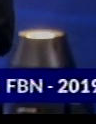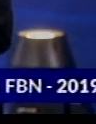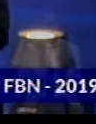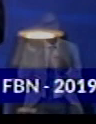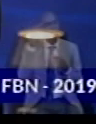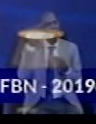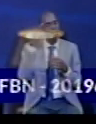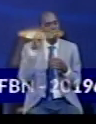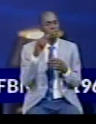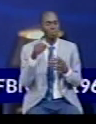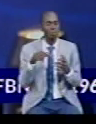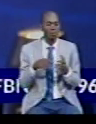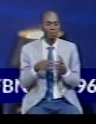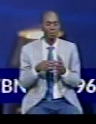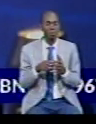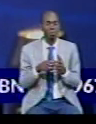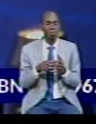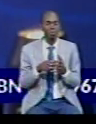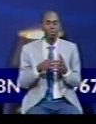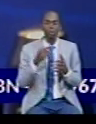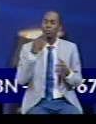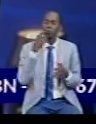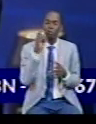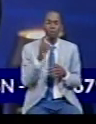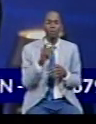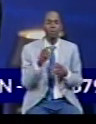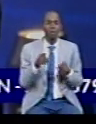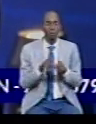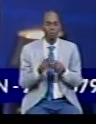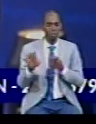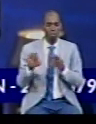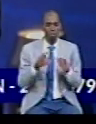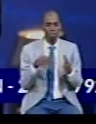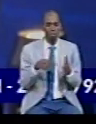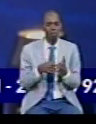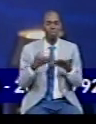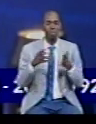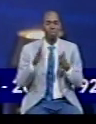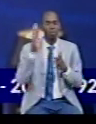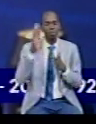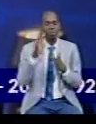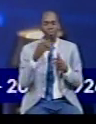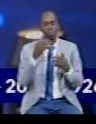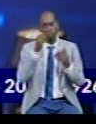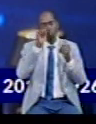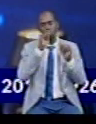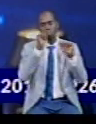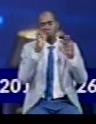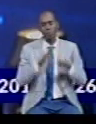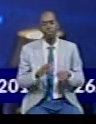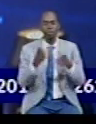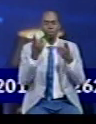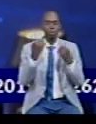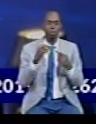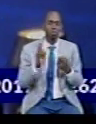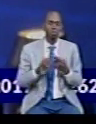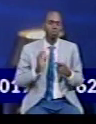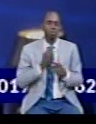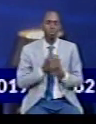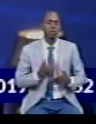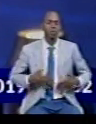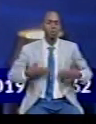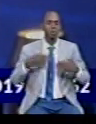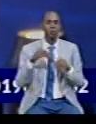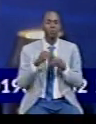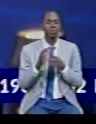obligation. We pray as we fulfill it, let a corresponding blessing come, attend to our lives in Jesus' name. For